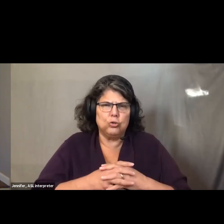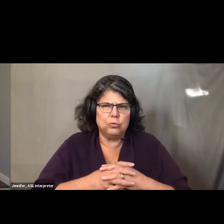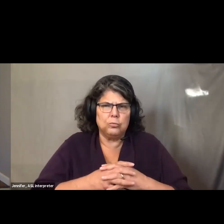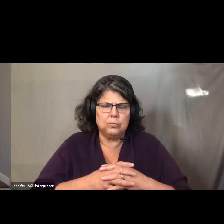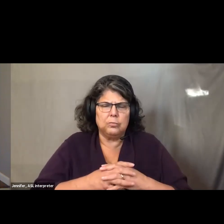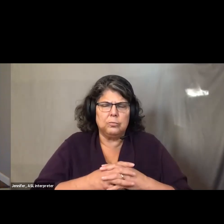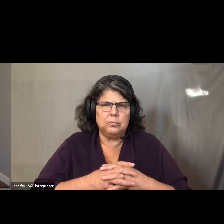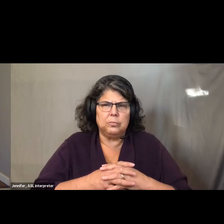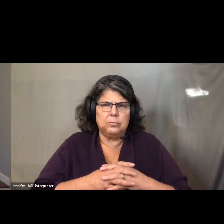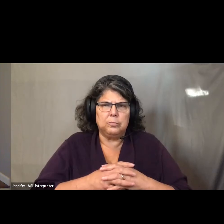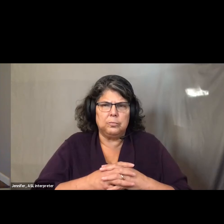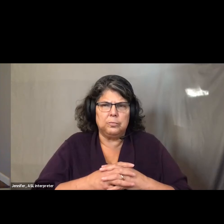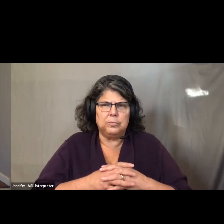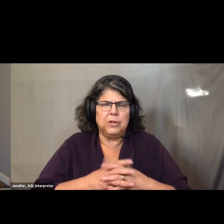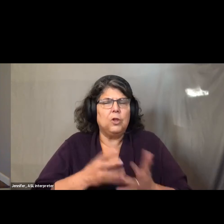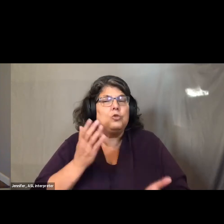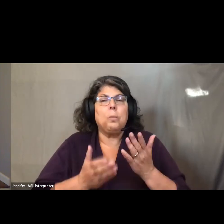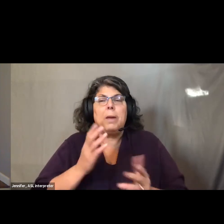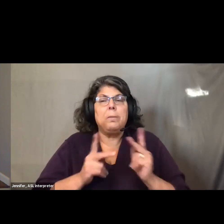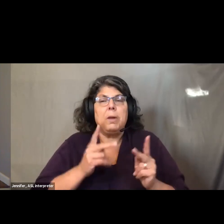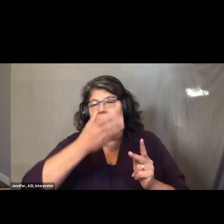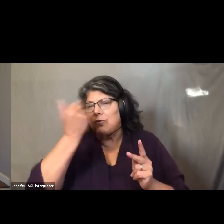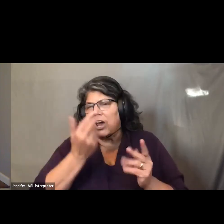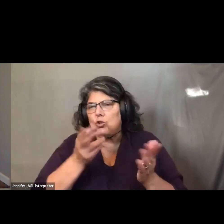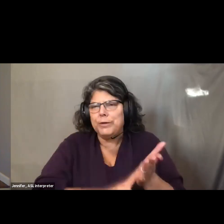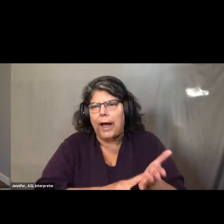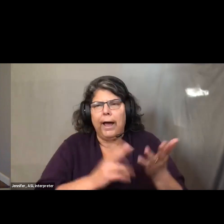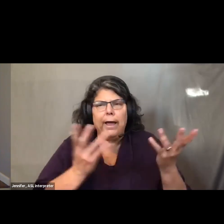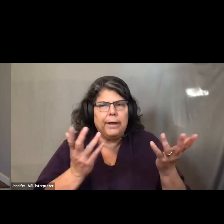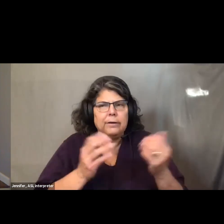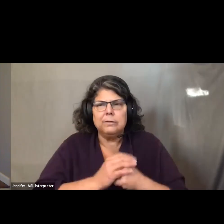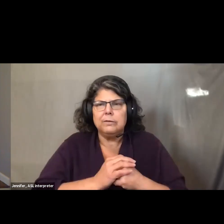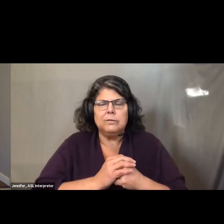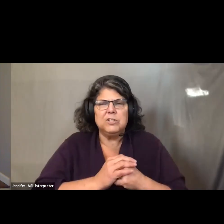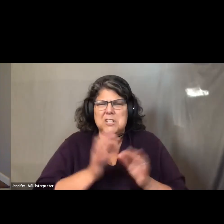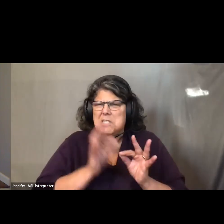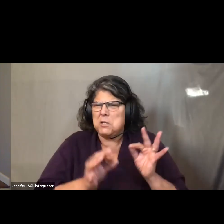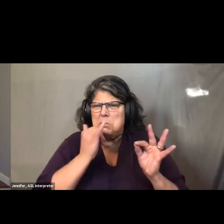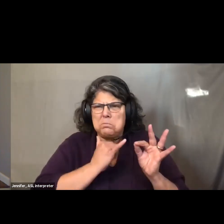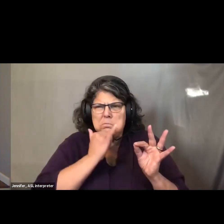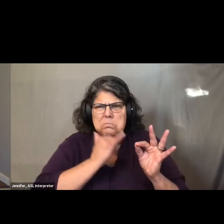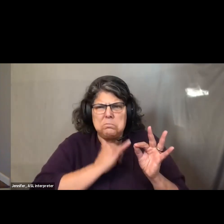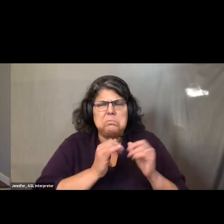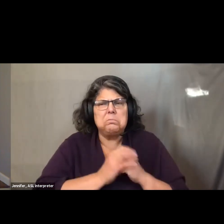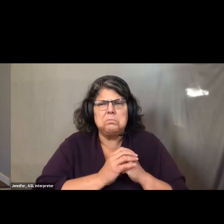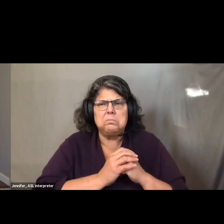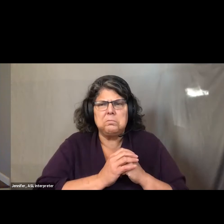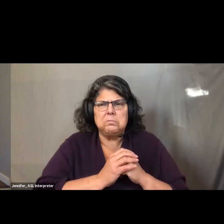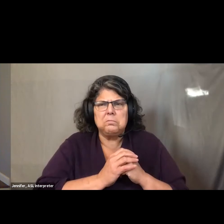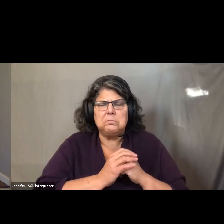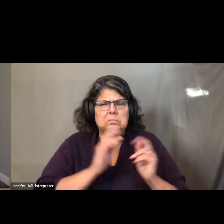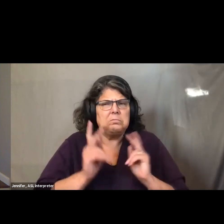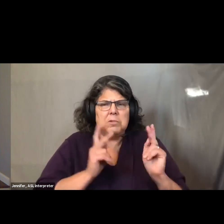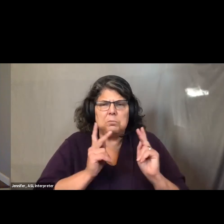like missing signature lines, or just the simple pieces that sometimes get